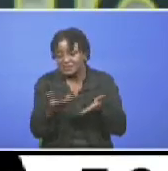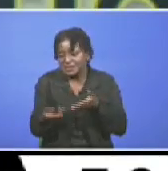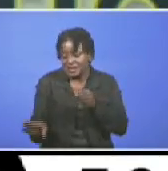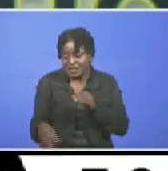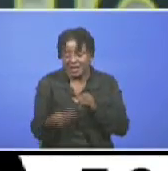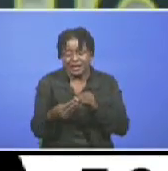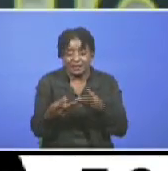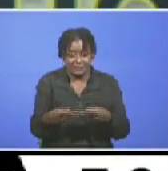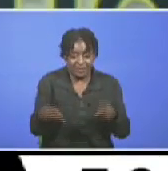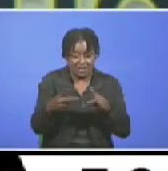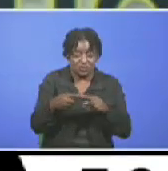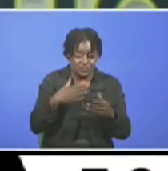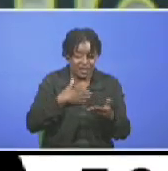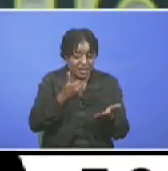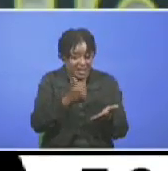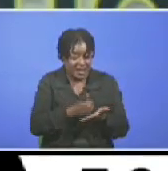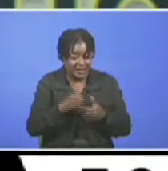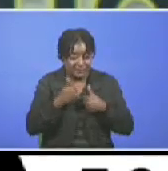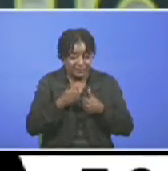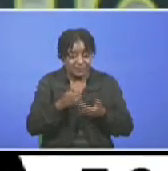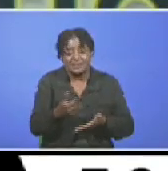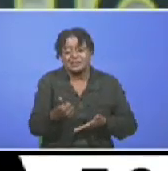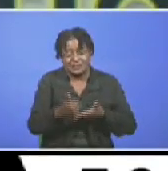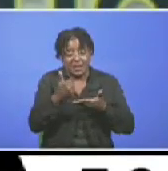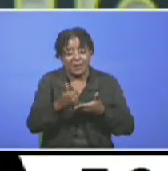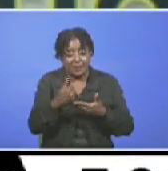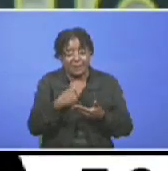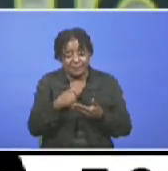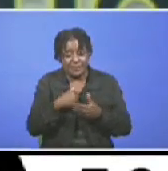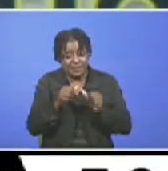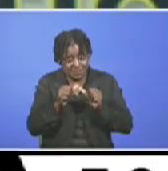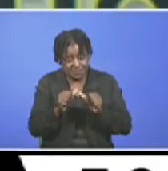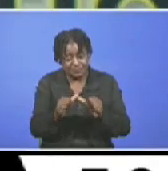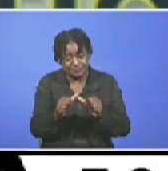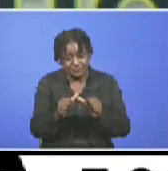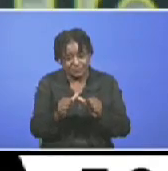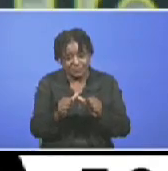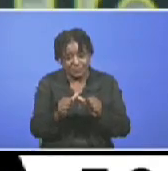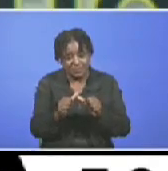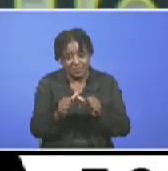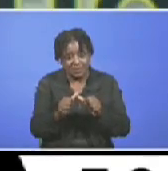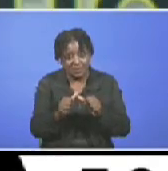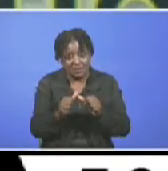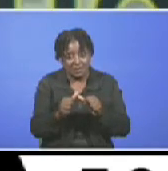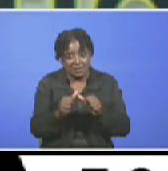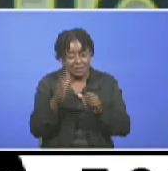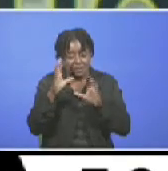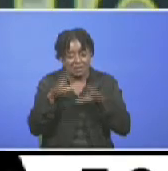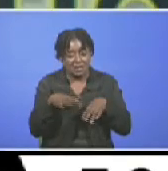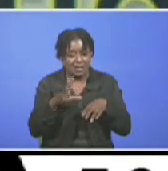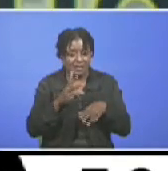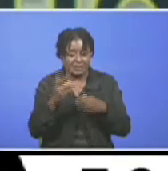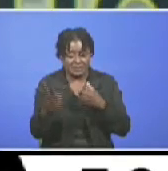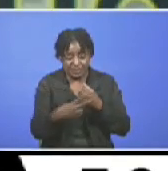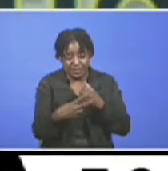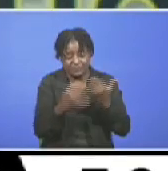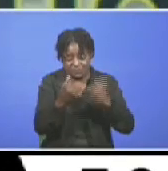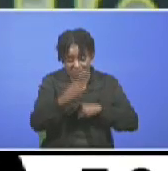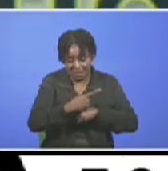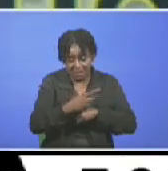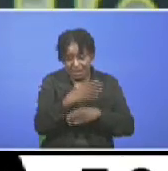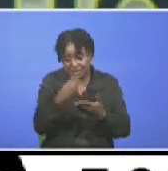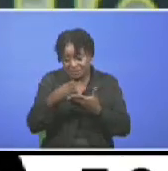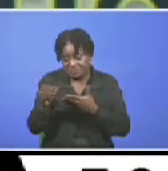my stability? Would I be better off with a trade-off by saving today and spending tomorrow? So again, it does